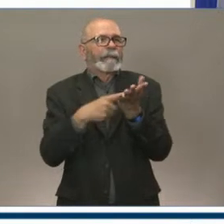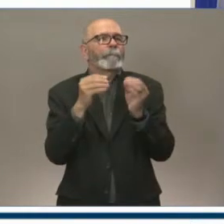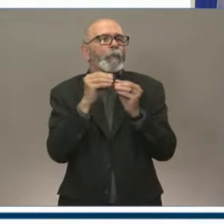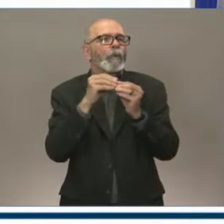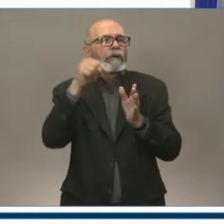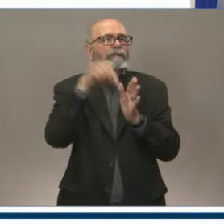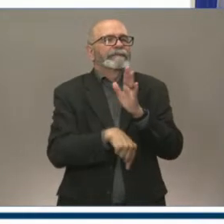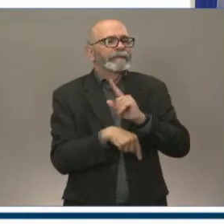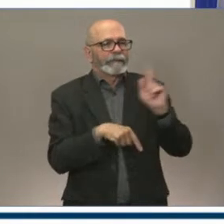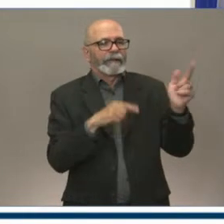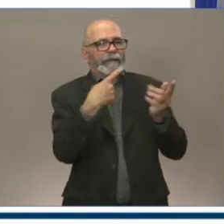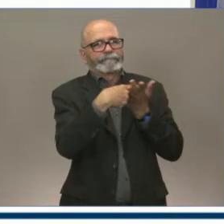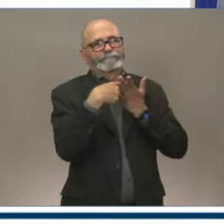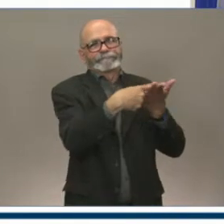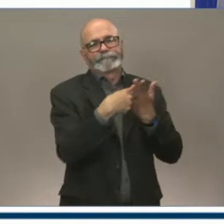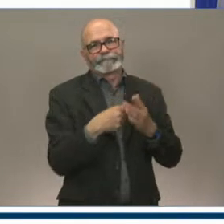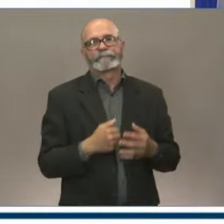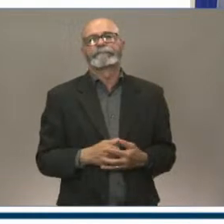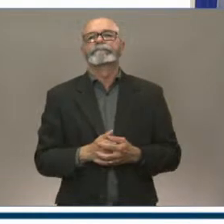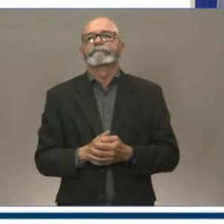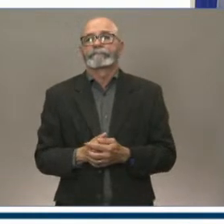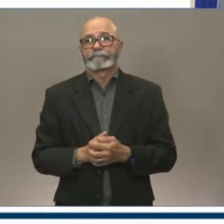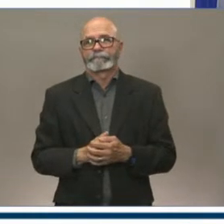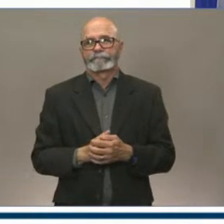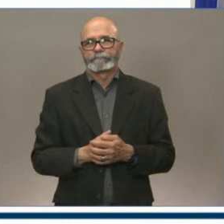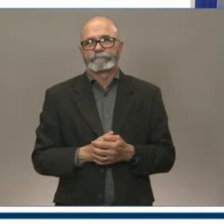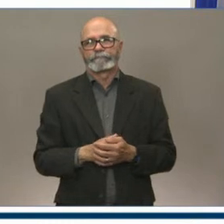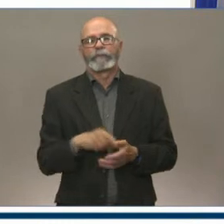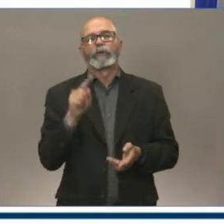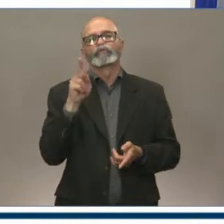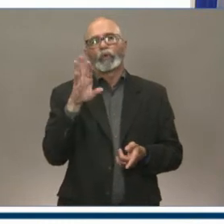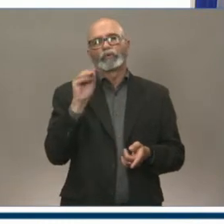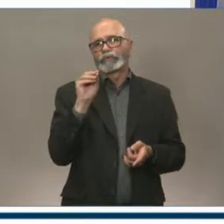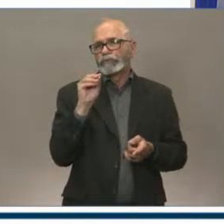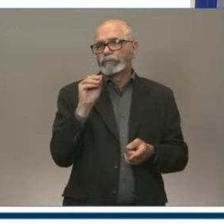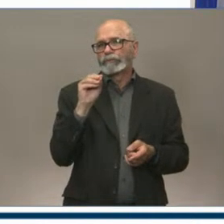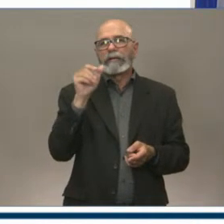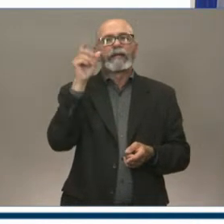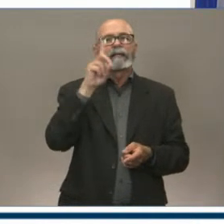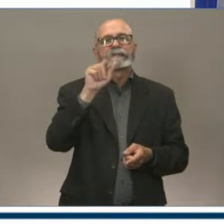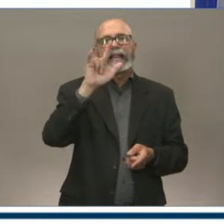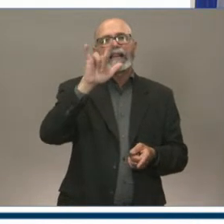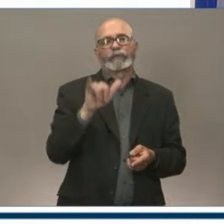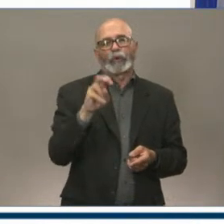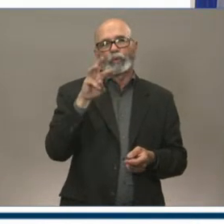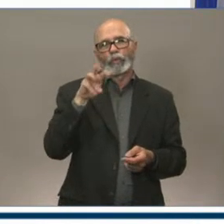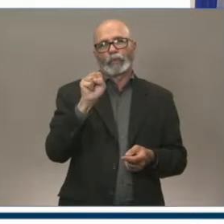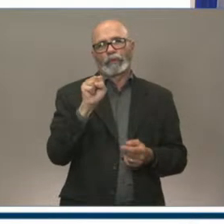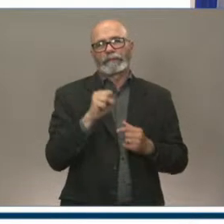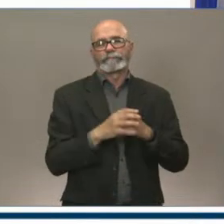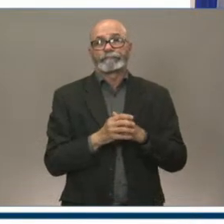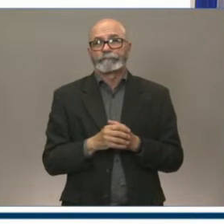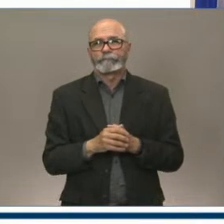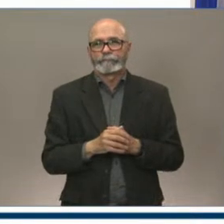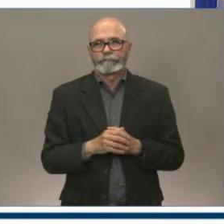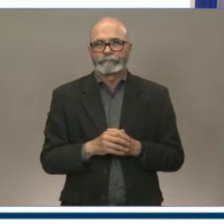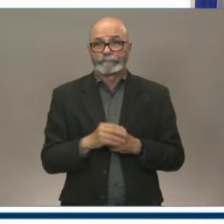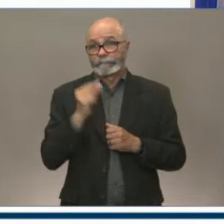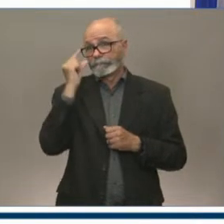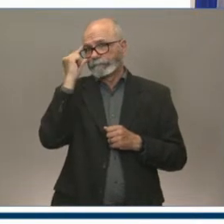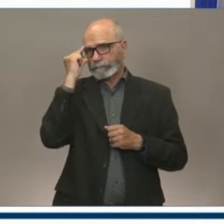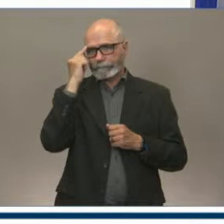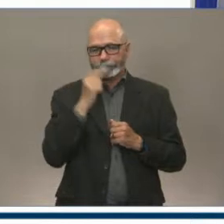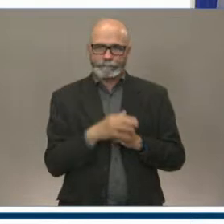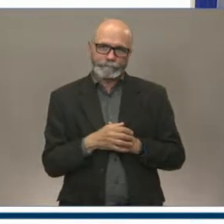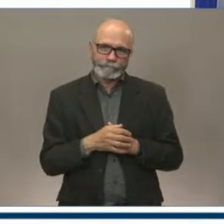Next, we'll go to Chelsea Gould from the Truro Daily News. Go ahead, Chelsea. Hello, Dr. Strang. My question has to do with the time it takes